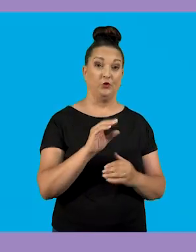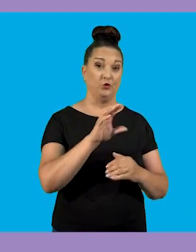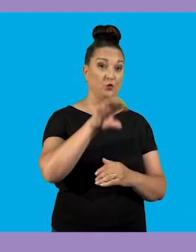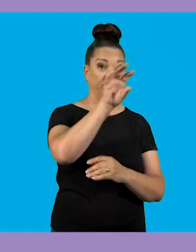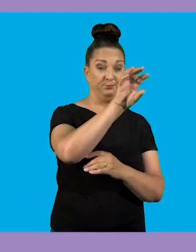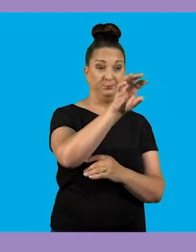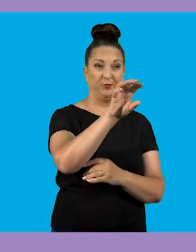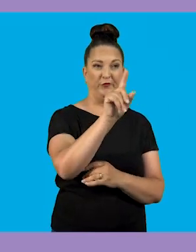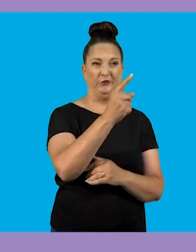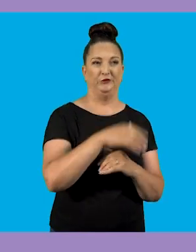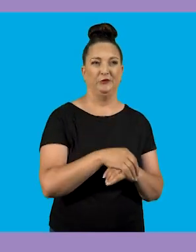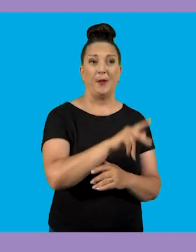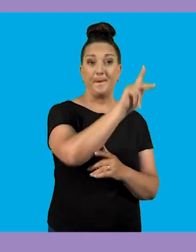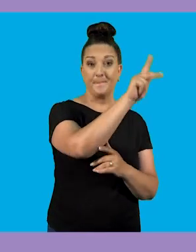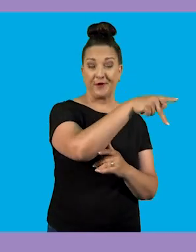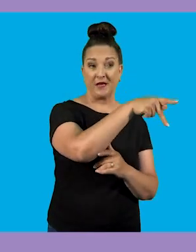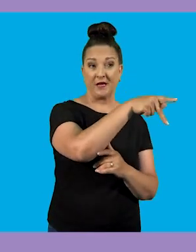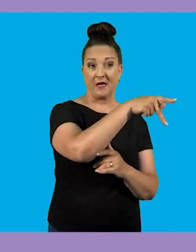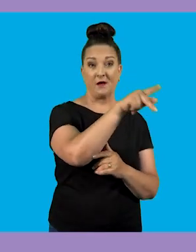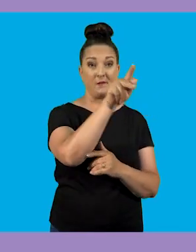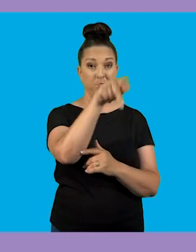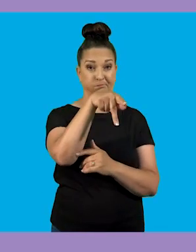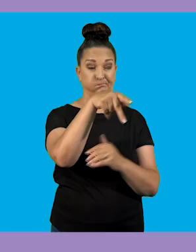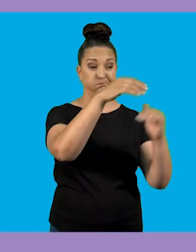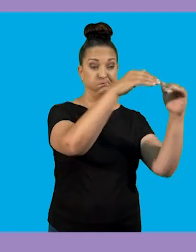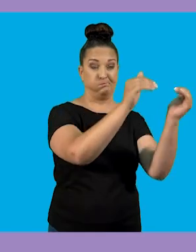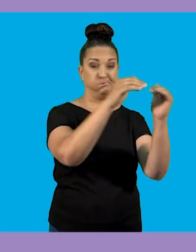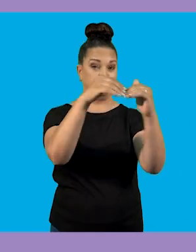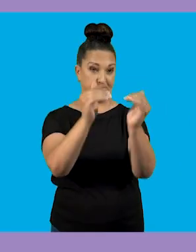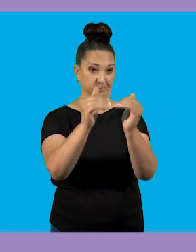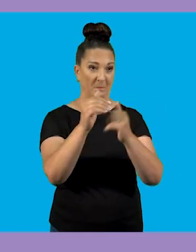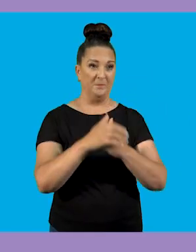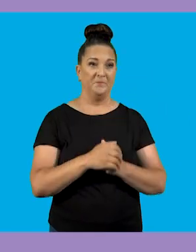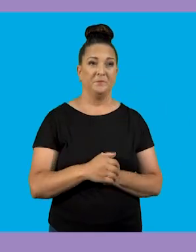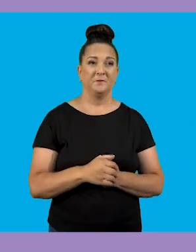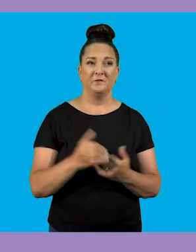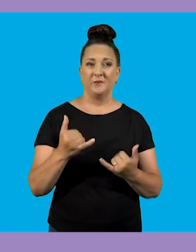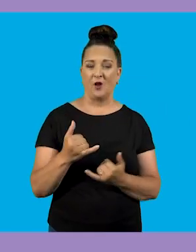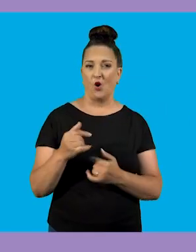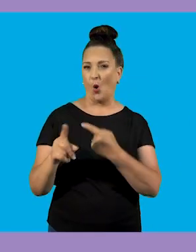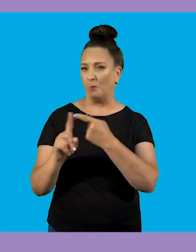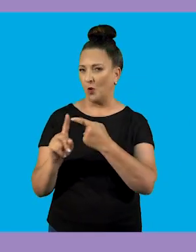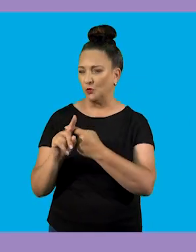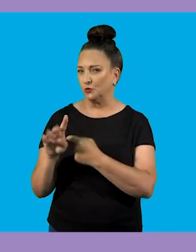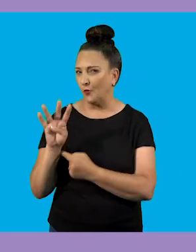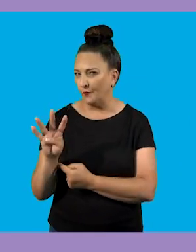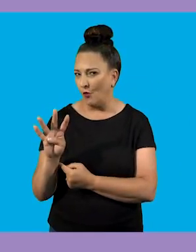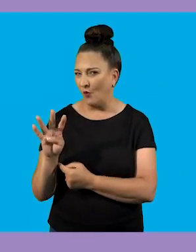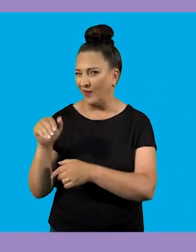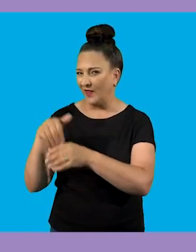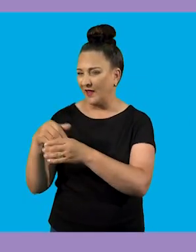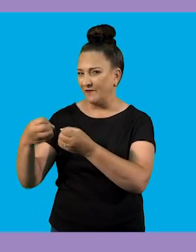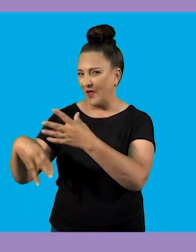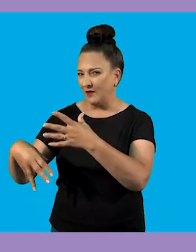first. We have a p in either of the brackets. And then we are thinking of the factors of a positive 4 that